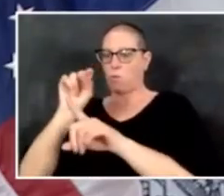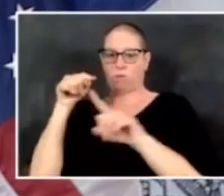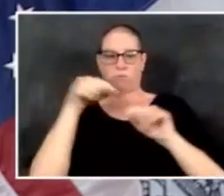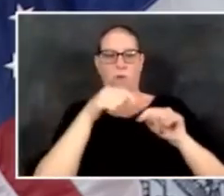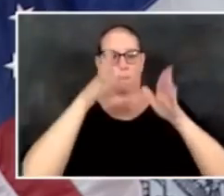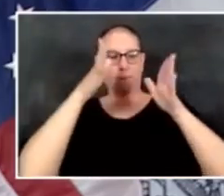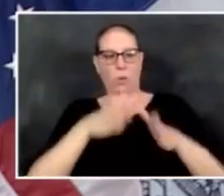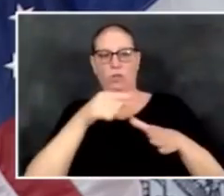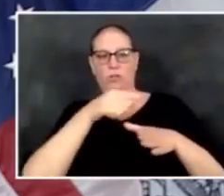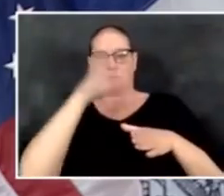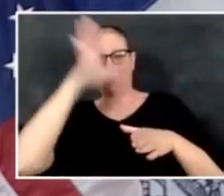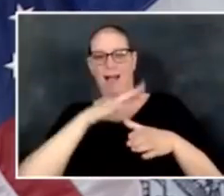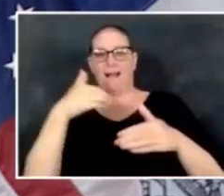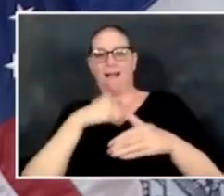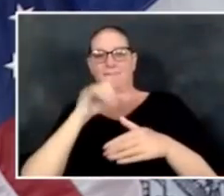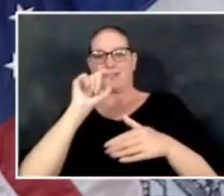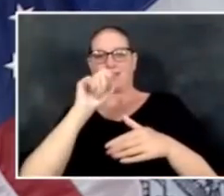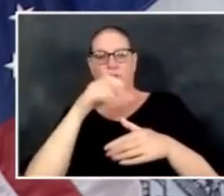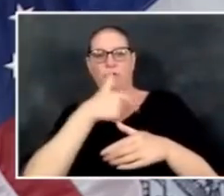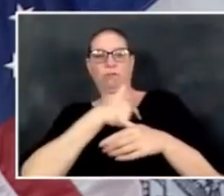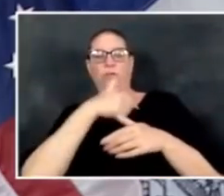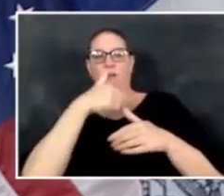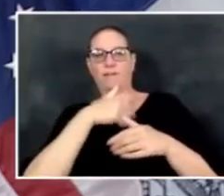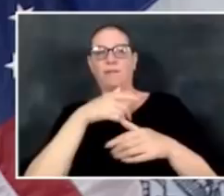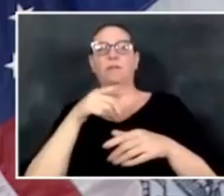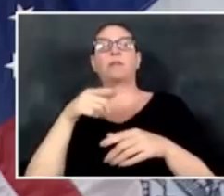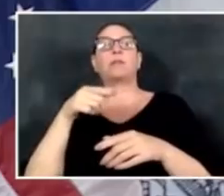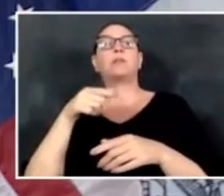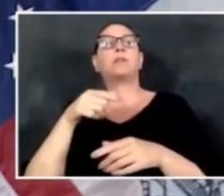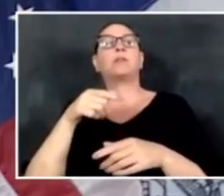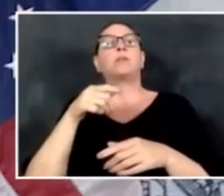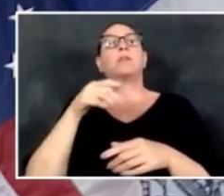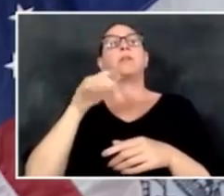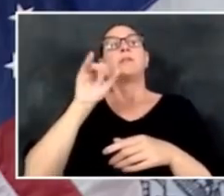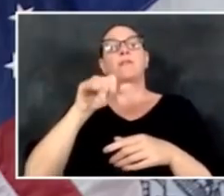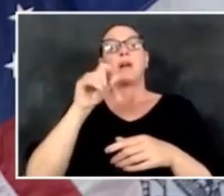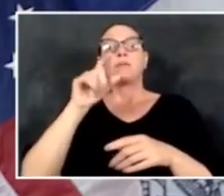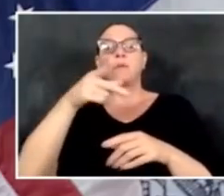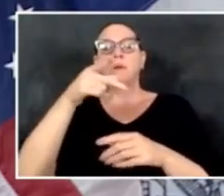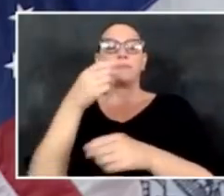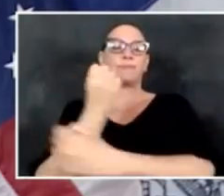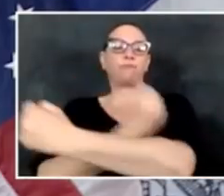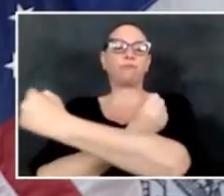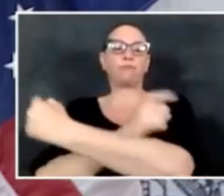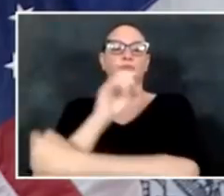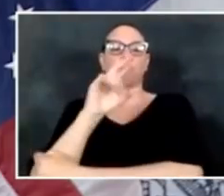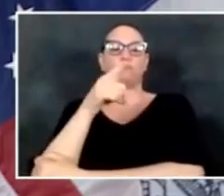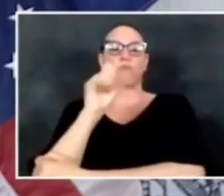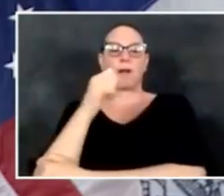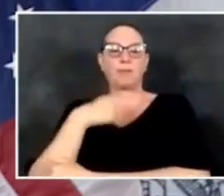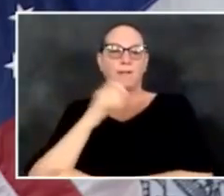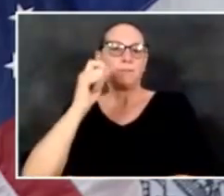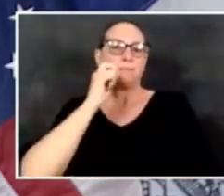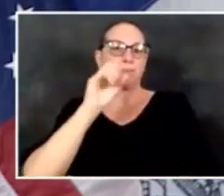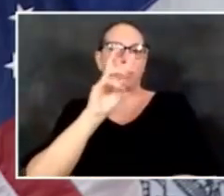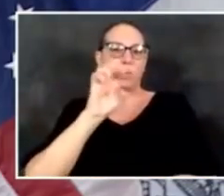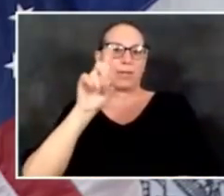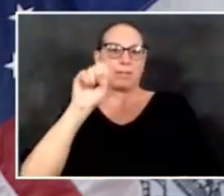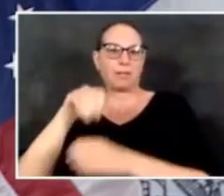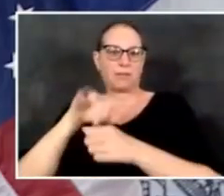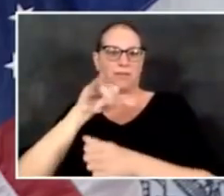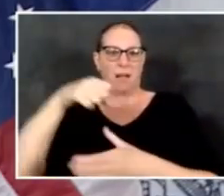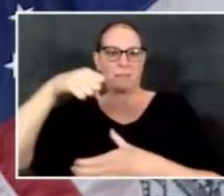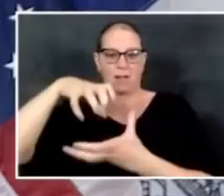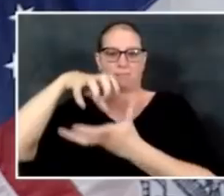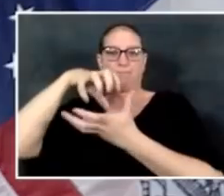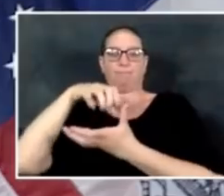under investigation, Ashley. But I don't think this takes away from what I said the other day. At the end of the video, I